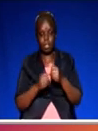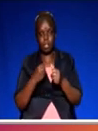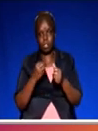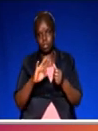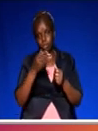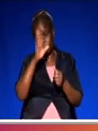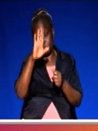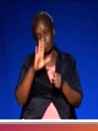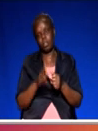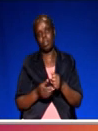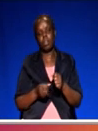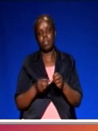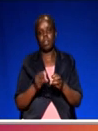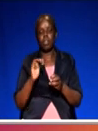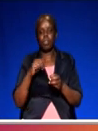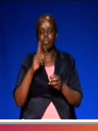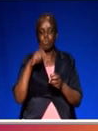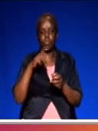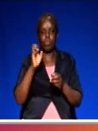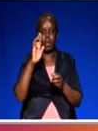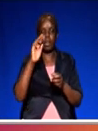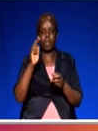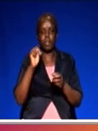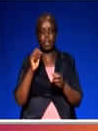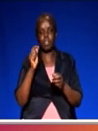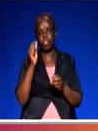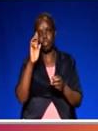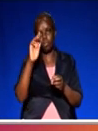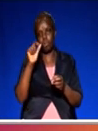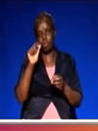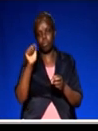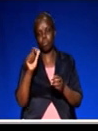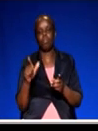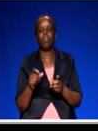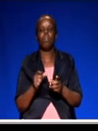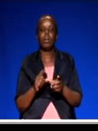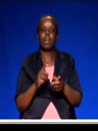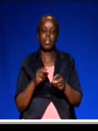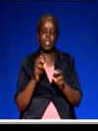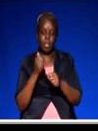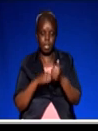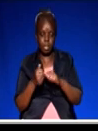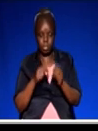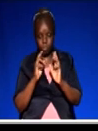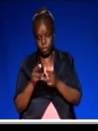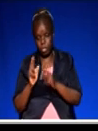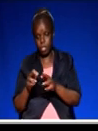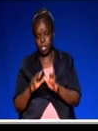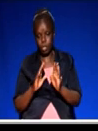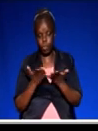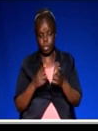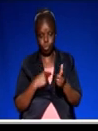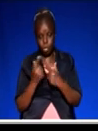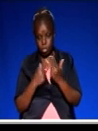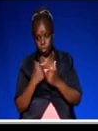Yeah, supernatural are acts of God. Natural are acts of nature. The way we interact in our